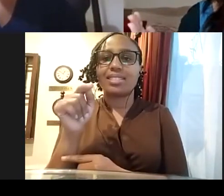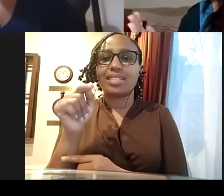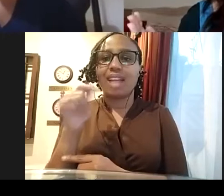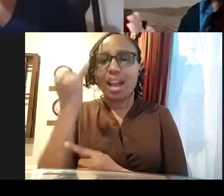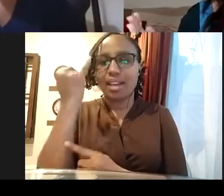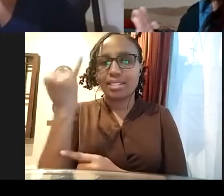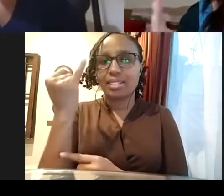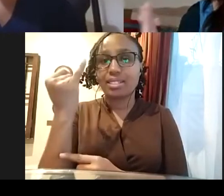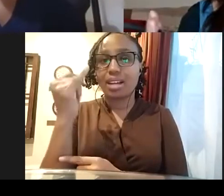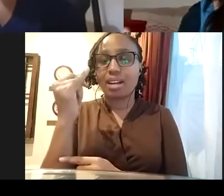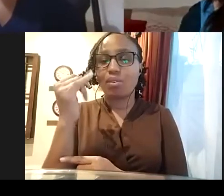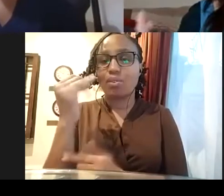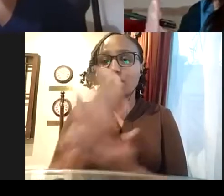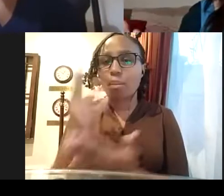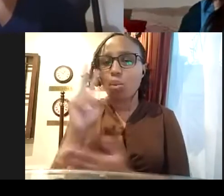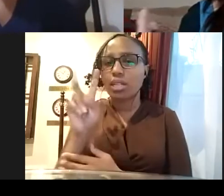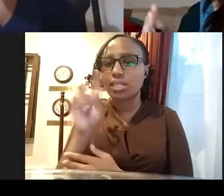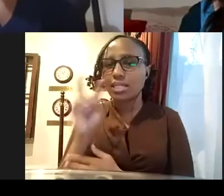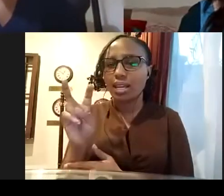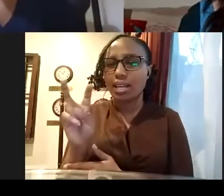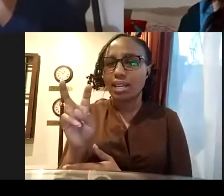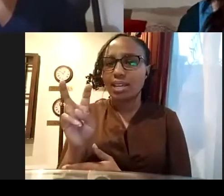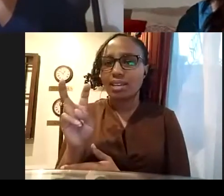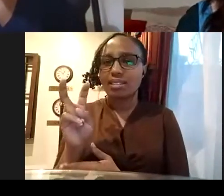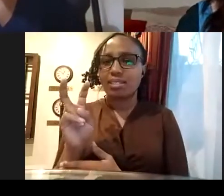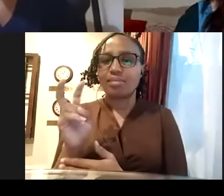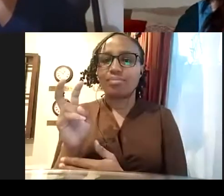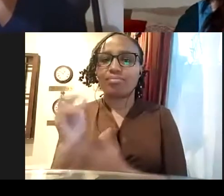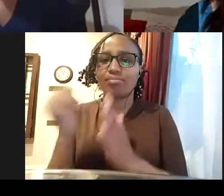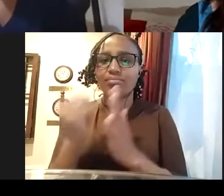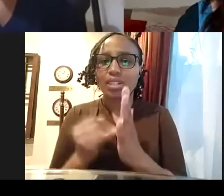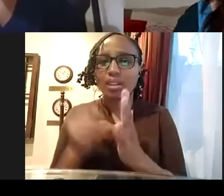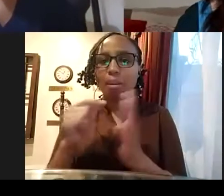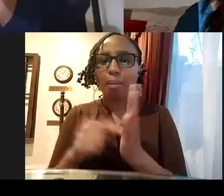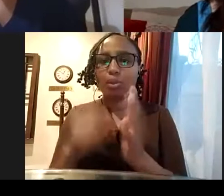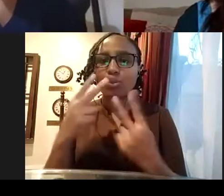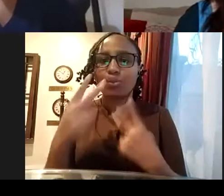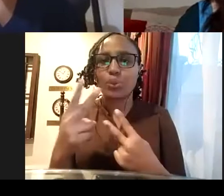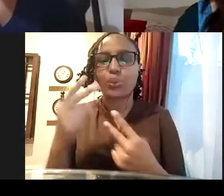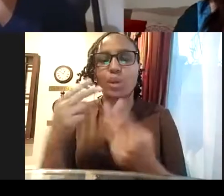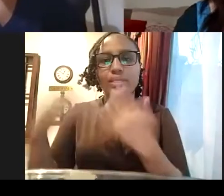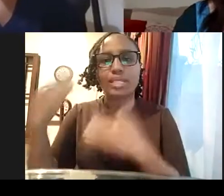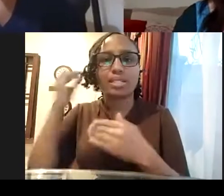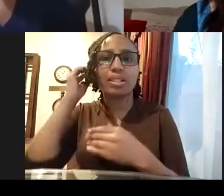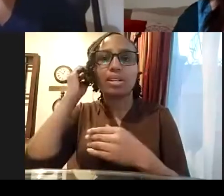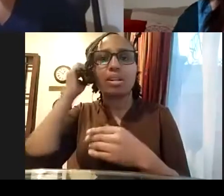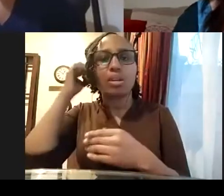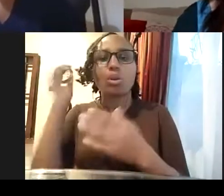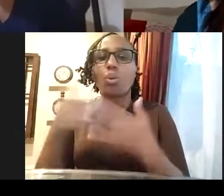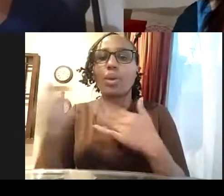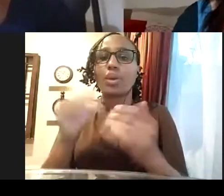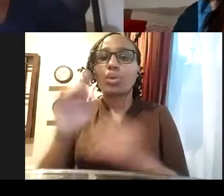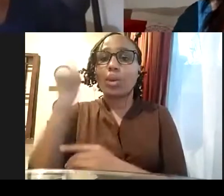saying, this book gives kids an access point to a really important part of history, whether you're Kenyan or not, this is all of